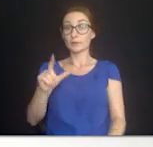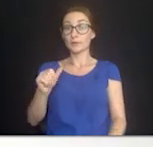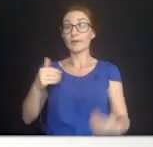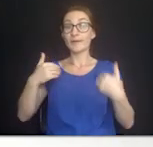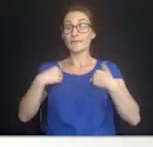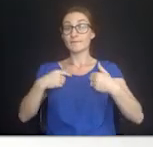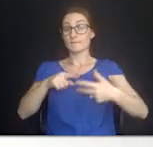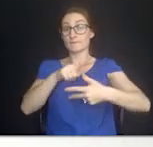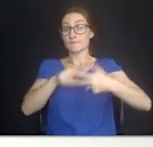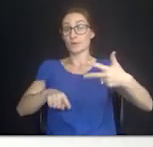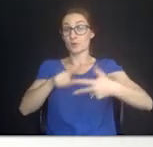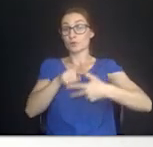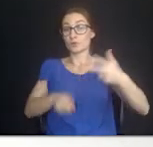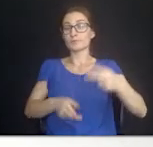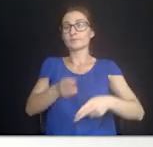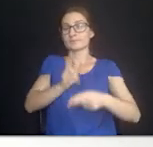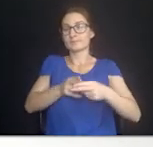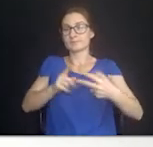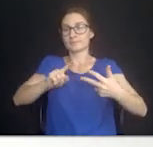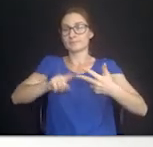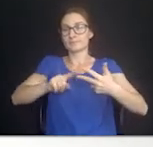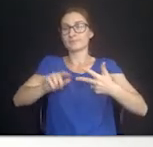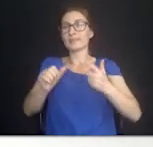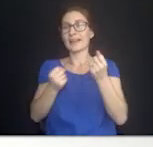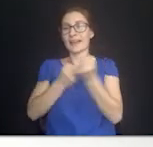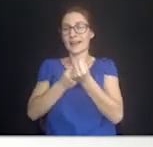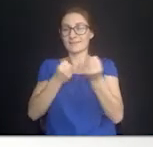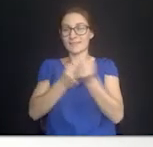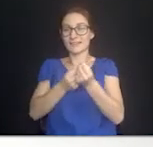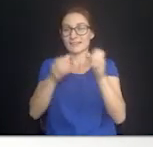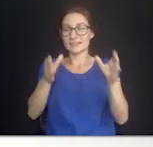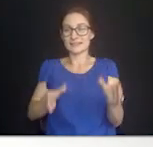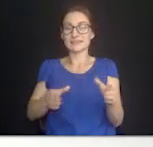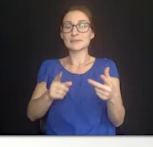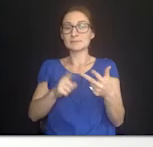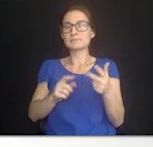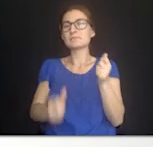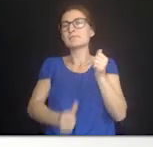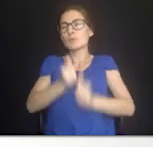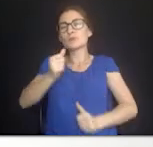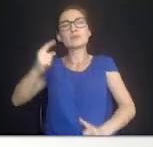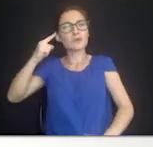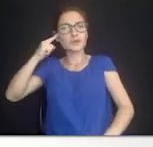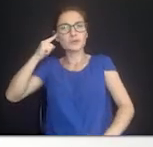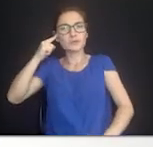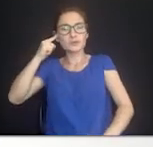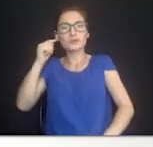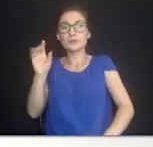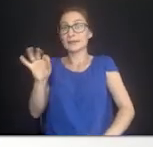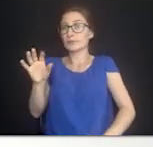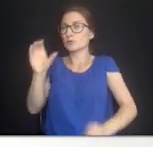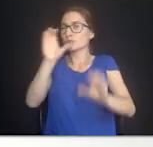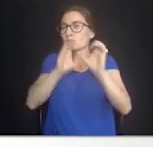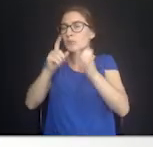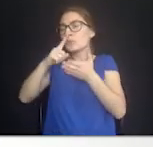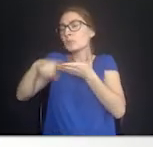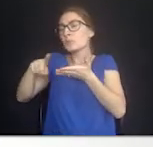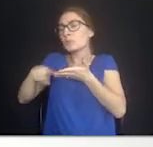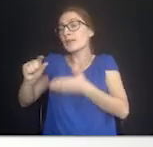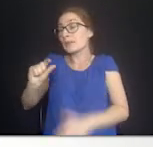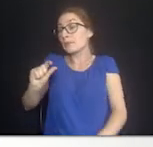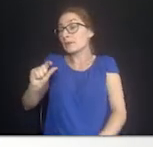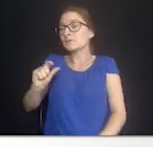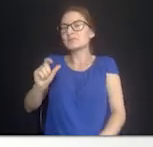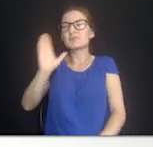called advocacy. I tend to find most people have heard of it if they've looked at guardianship at all, and it's what we tend